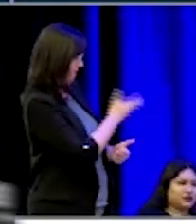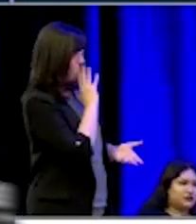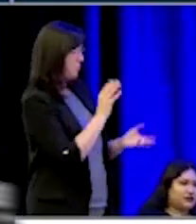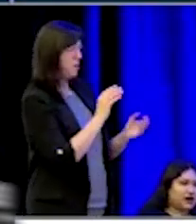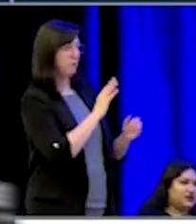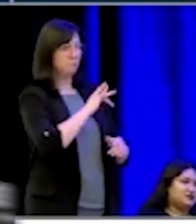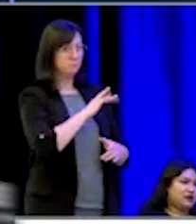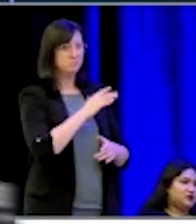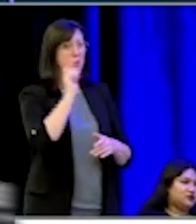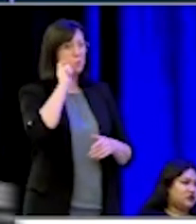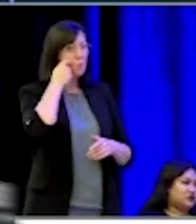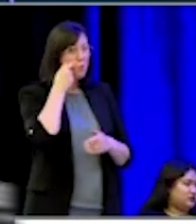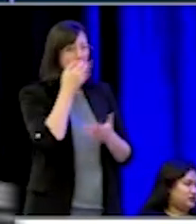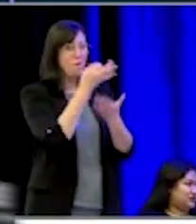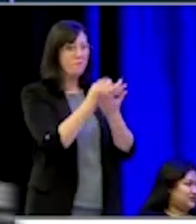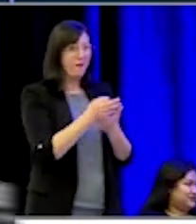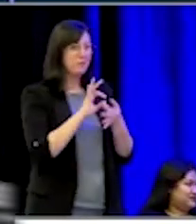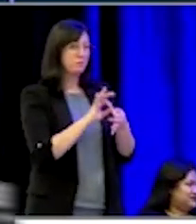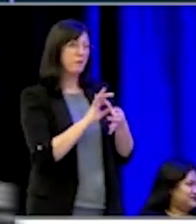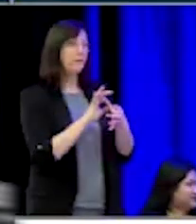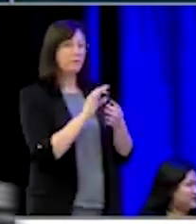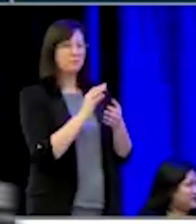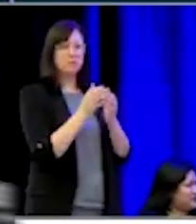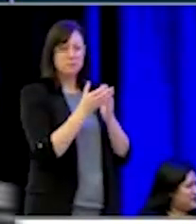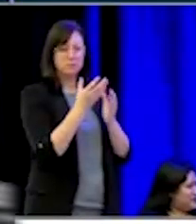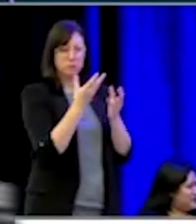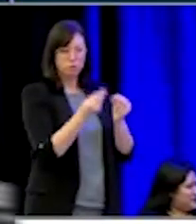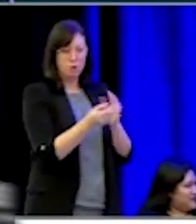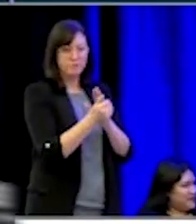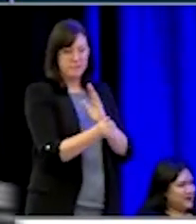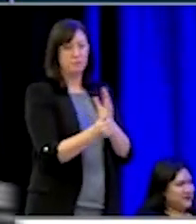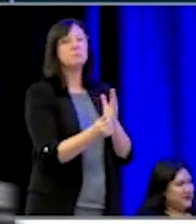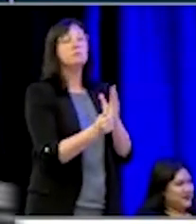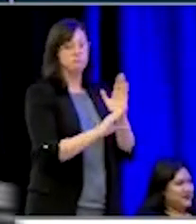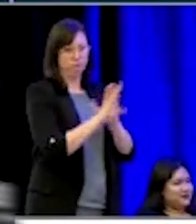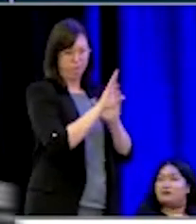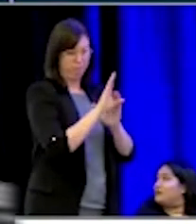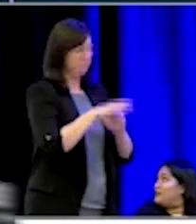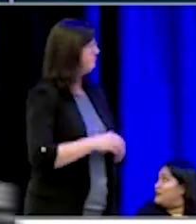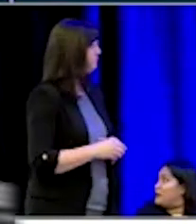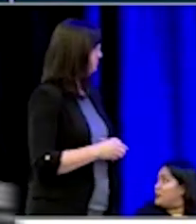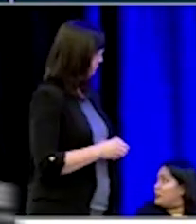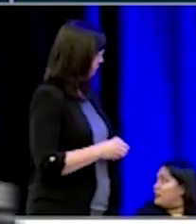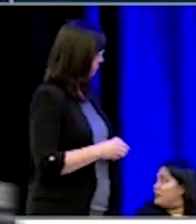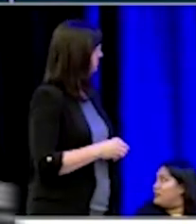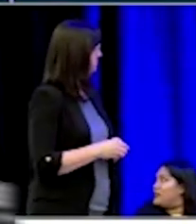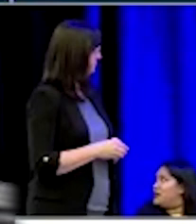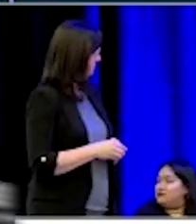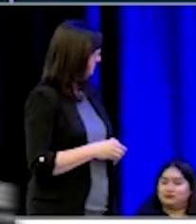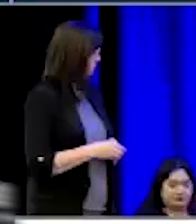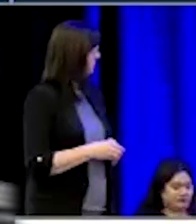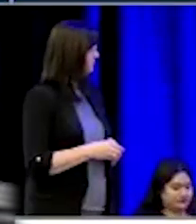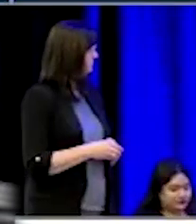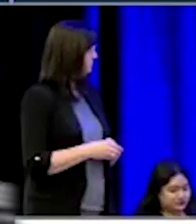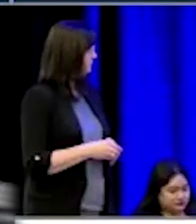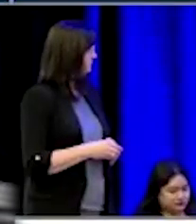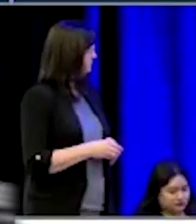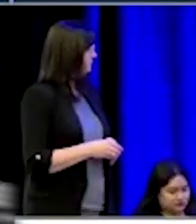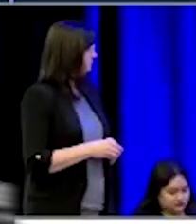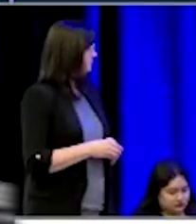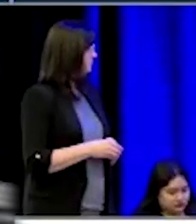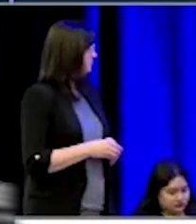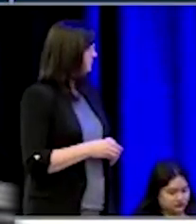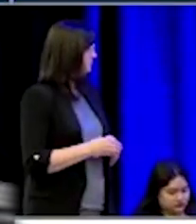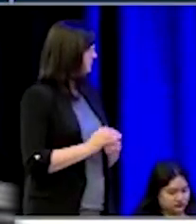really great facts about soft skill building. Thank you, Selena. So you can just, yep, that's the right slide. So